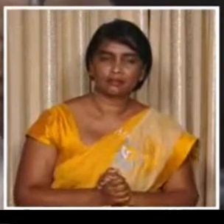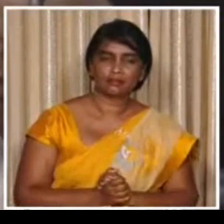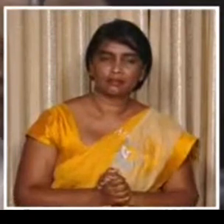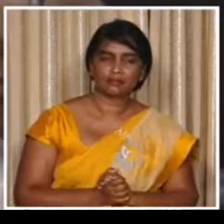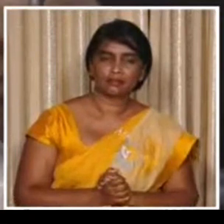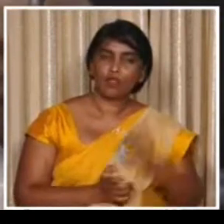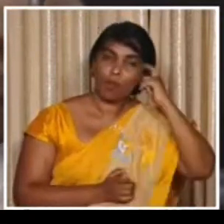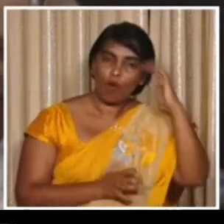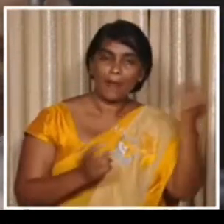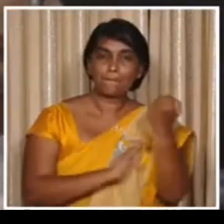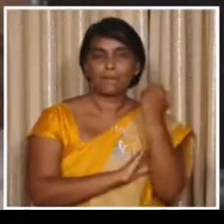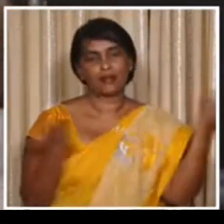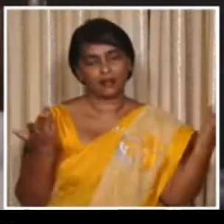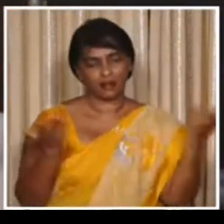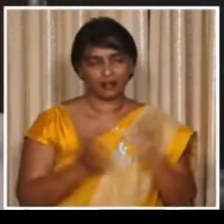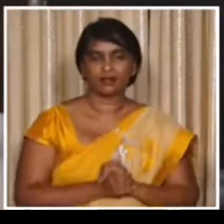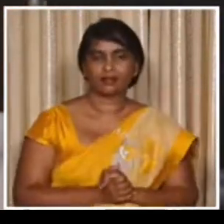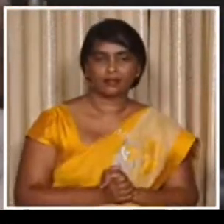molet ne balet ne